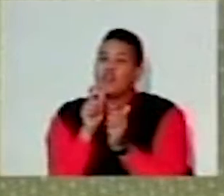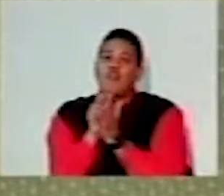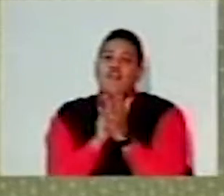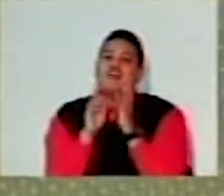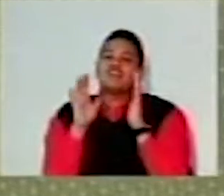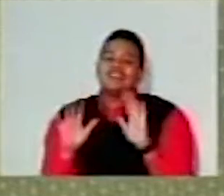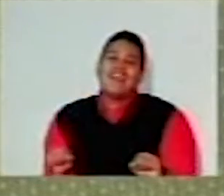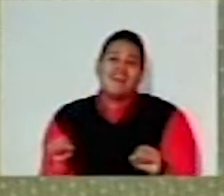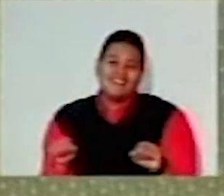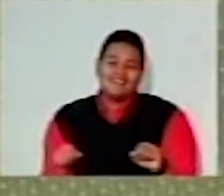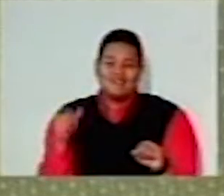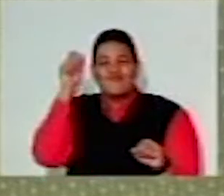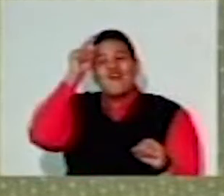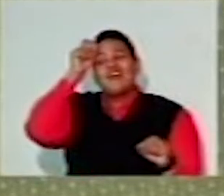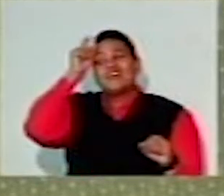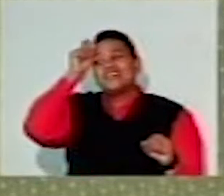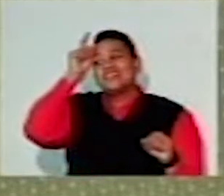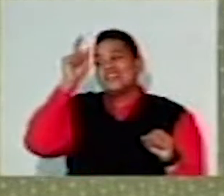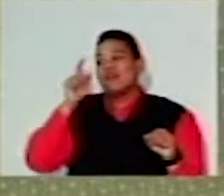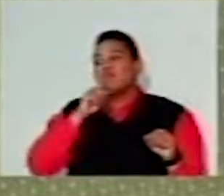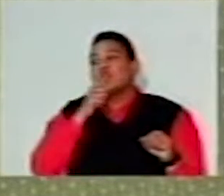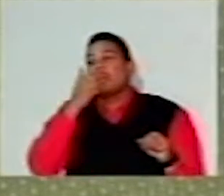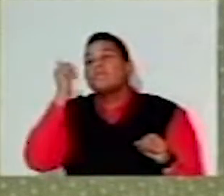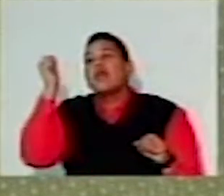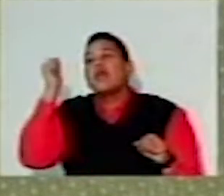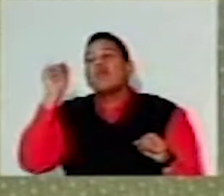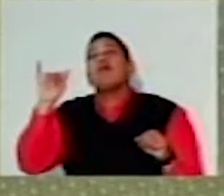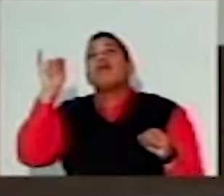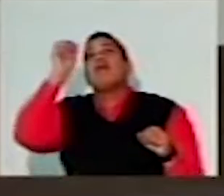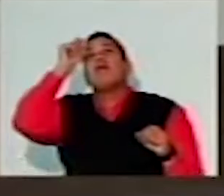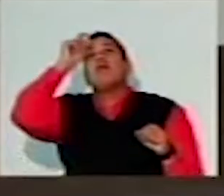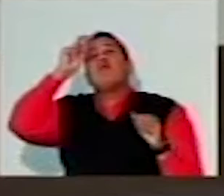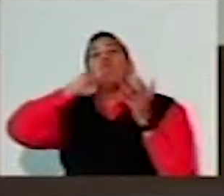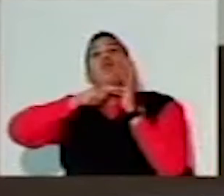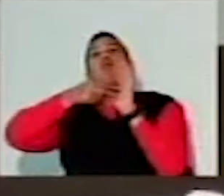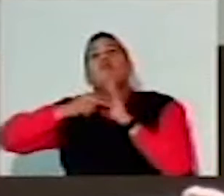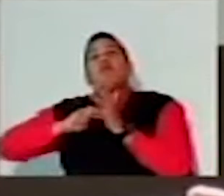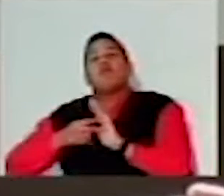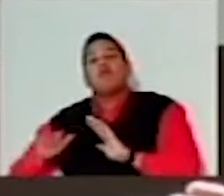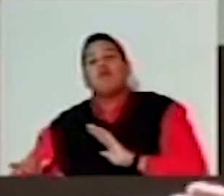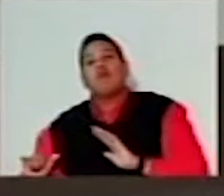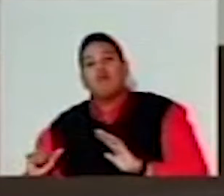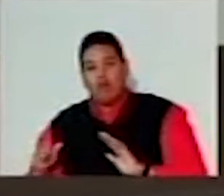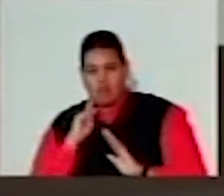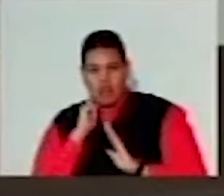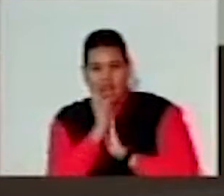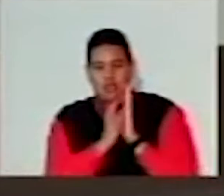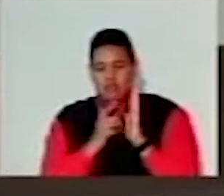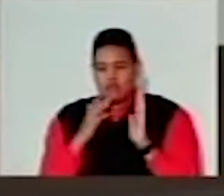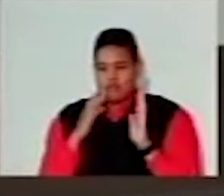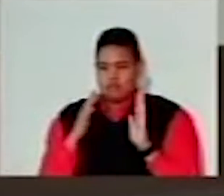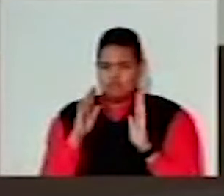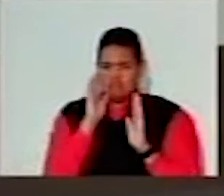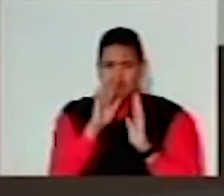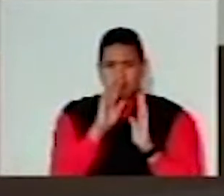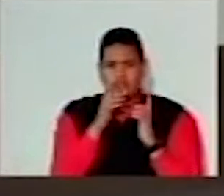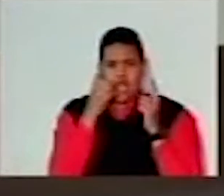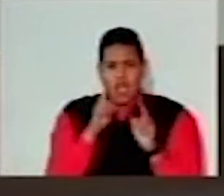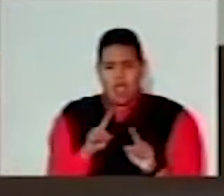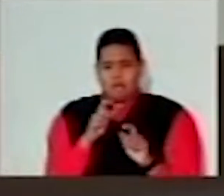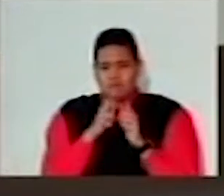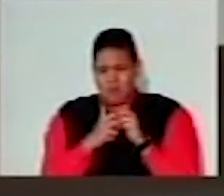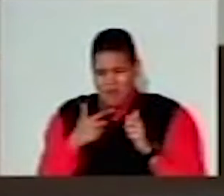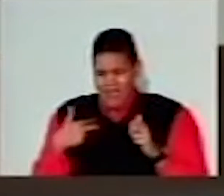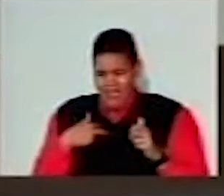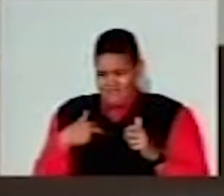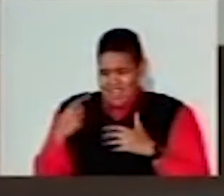in order to understand or to get a better understanding of the legal work or whatever problems they're